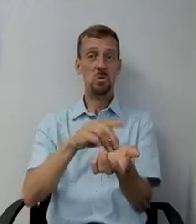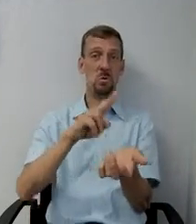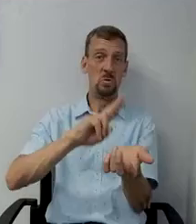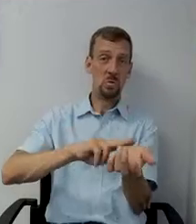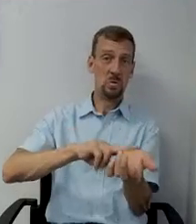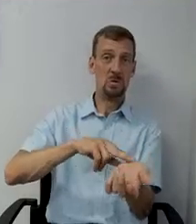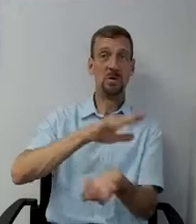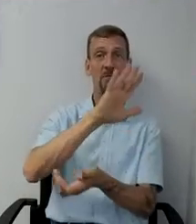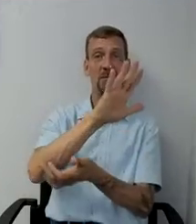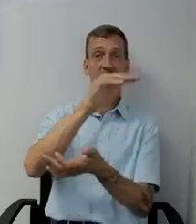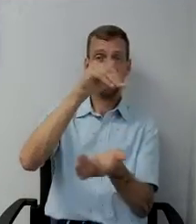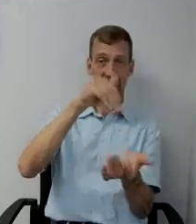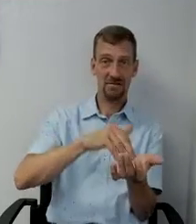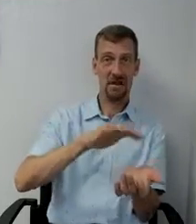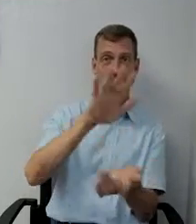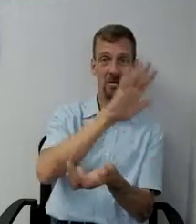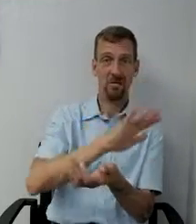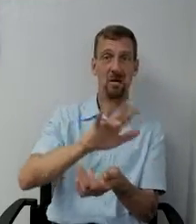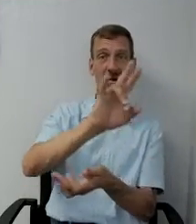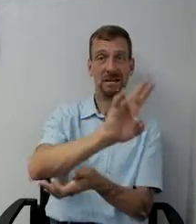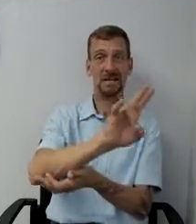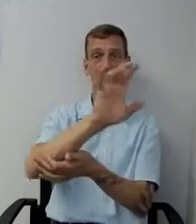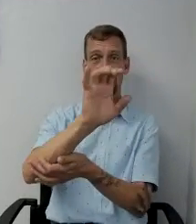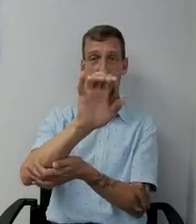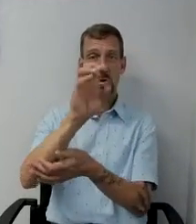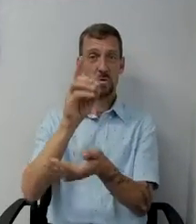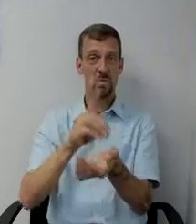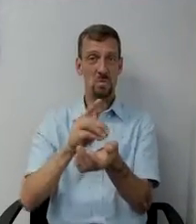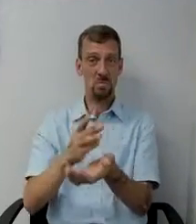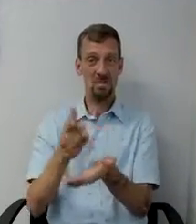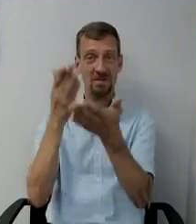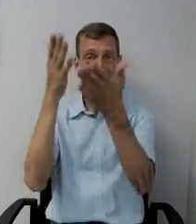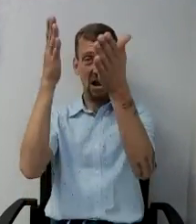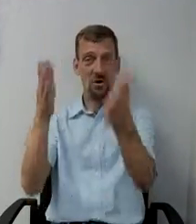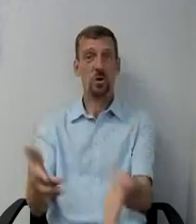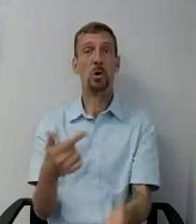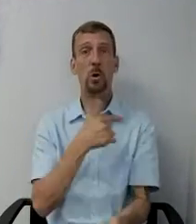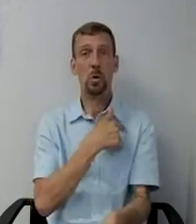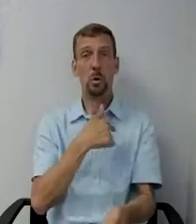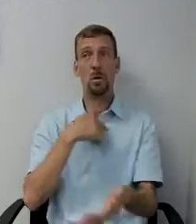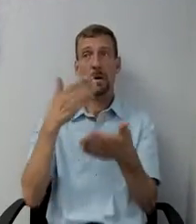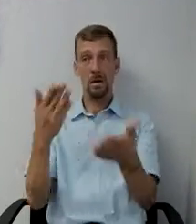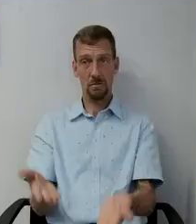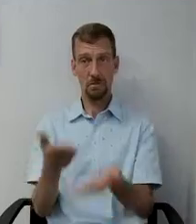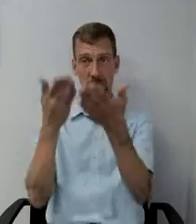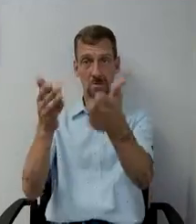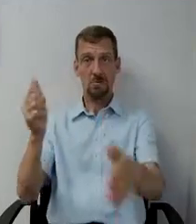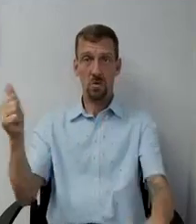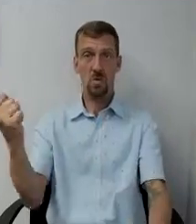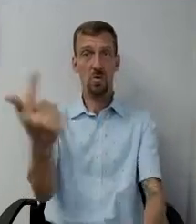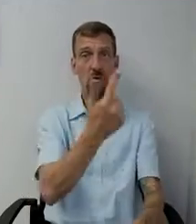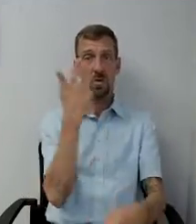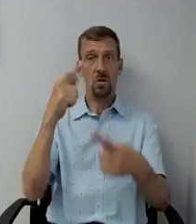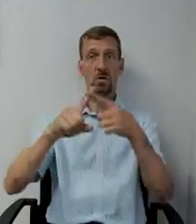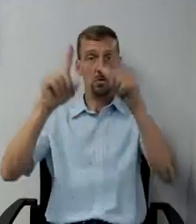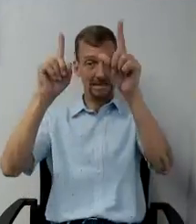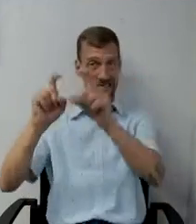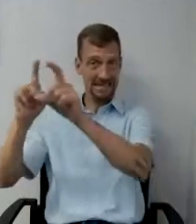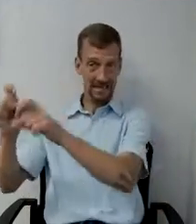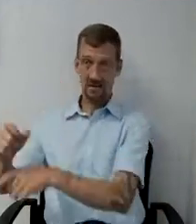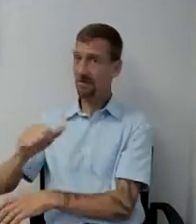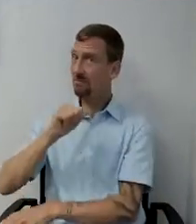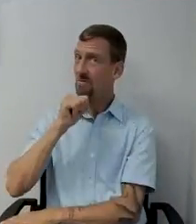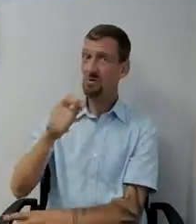5,000 employees, roughly 700 providers. We've invited all of them to be tested, but again, it's